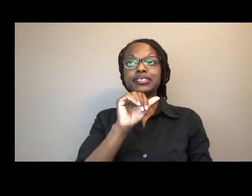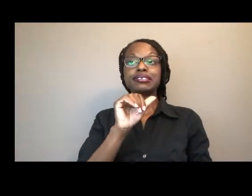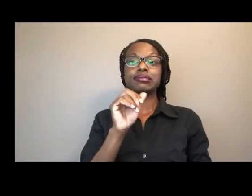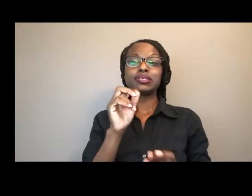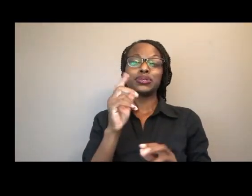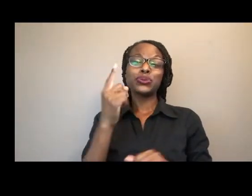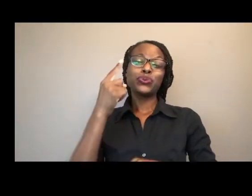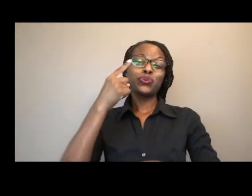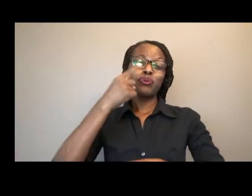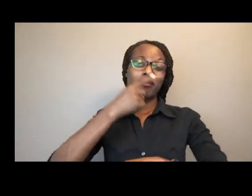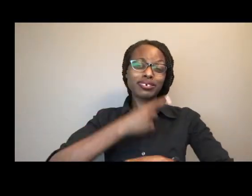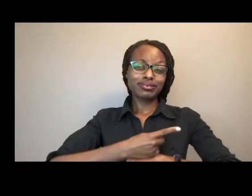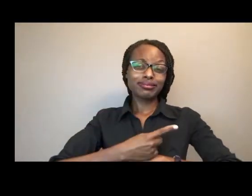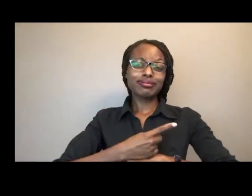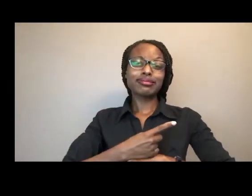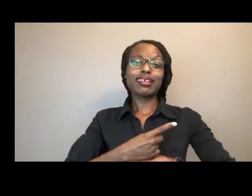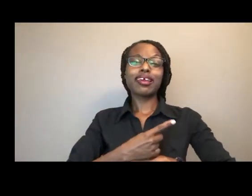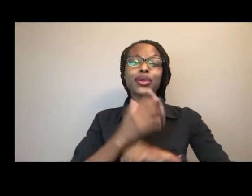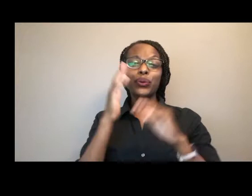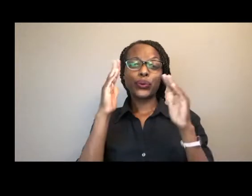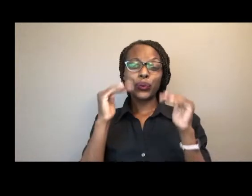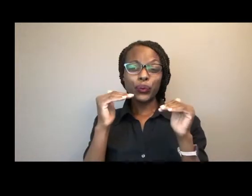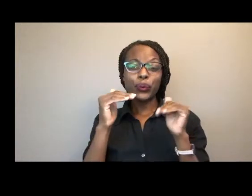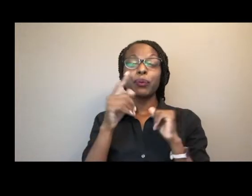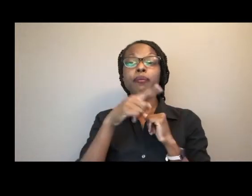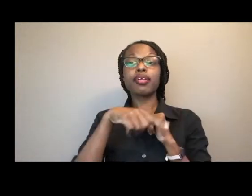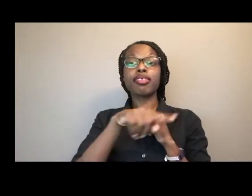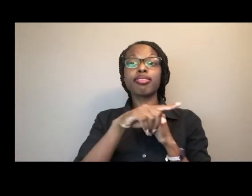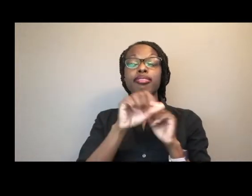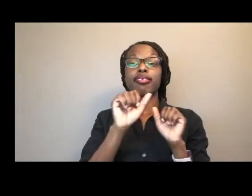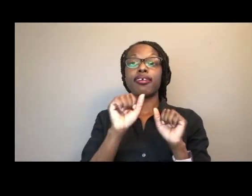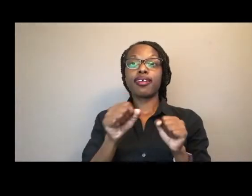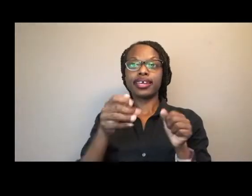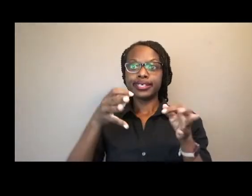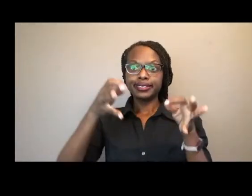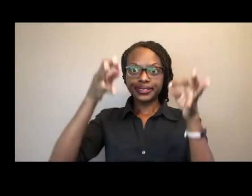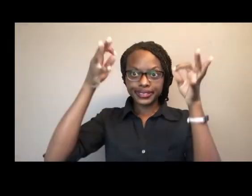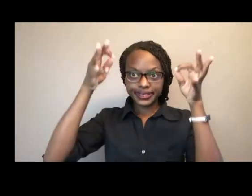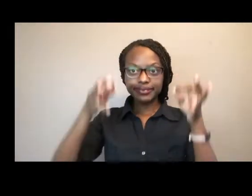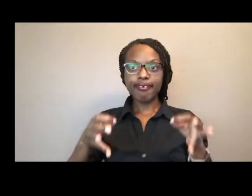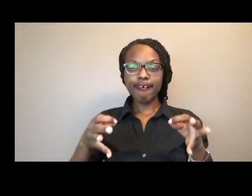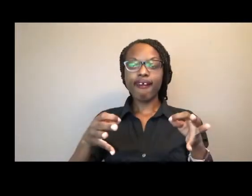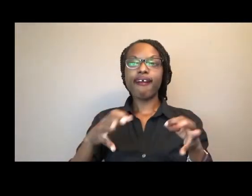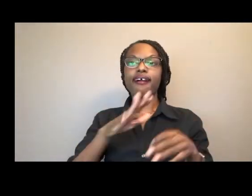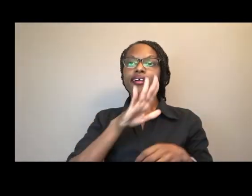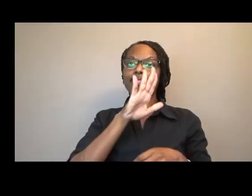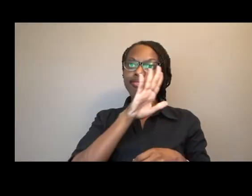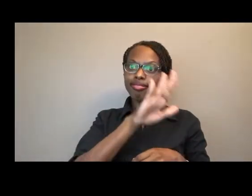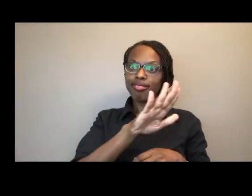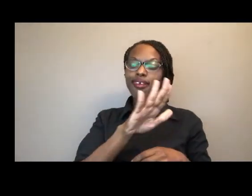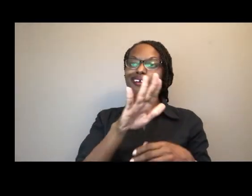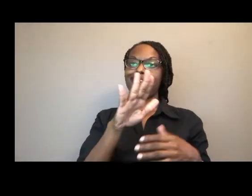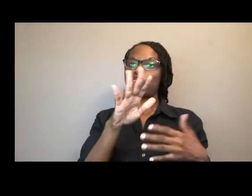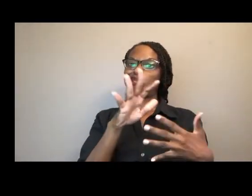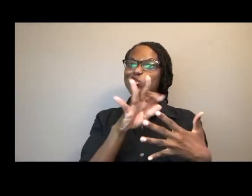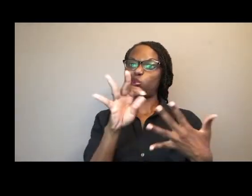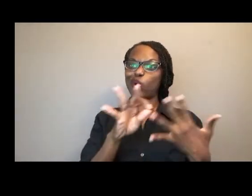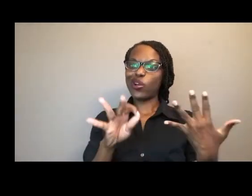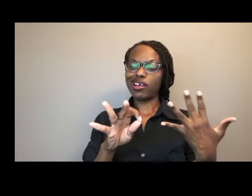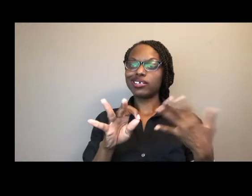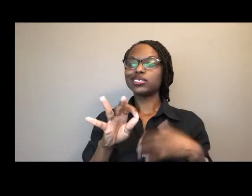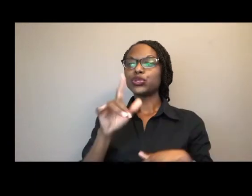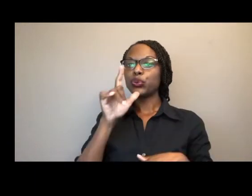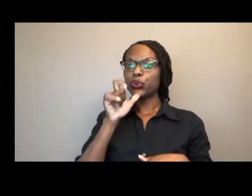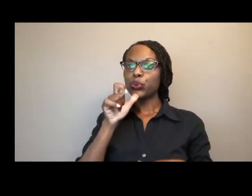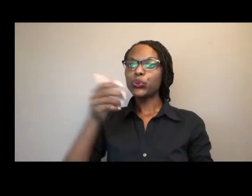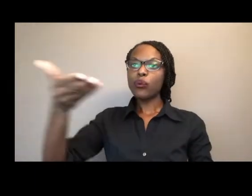disability one day have a choice to hire